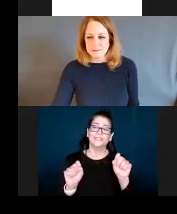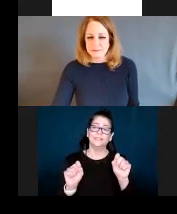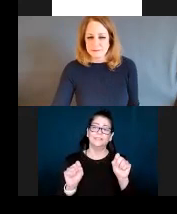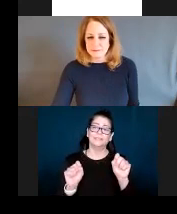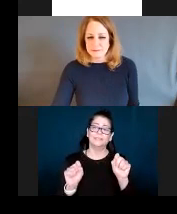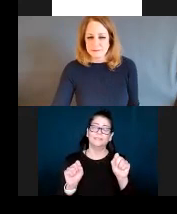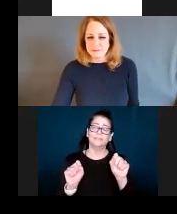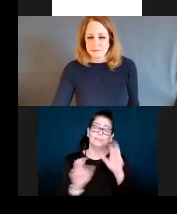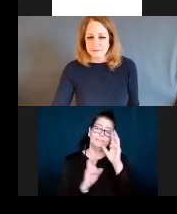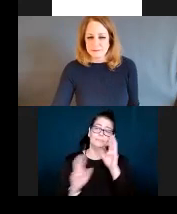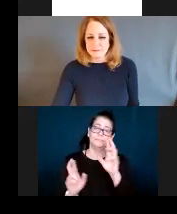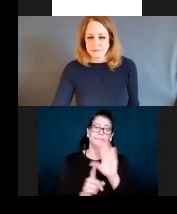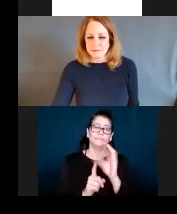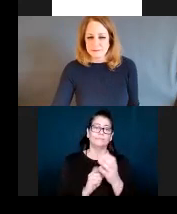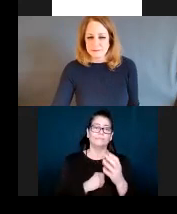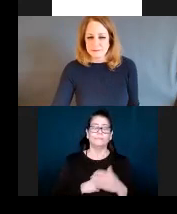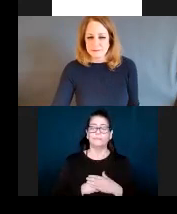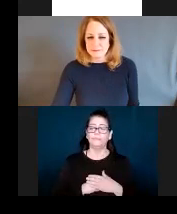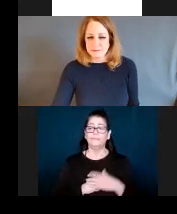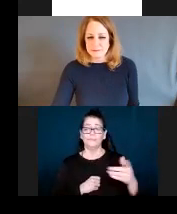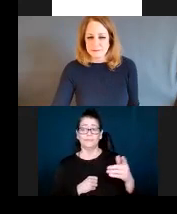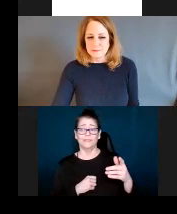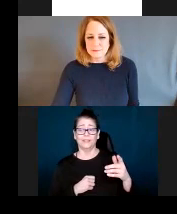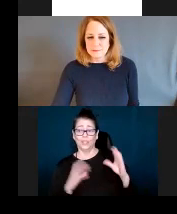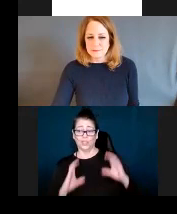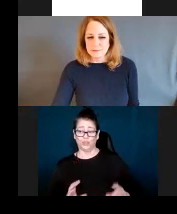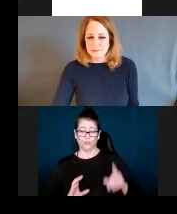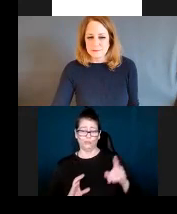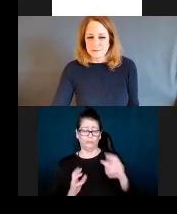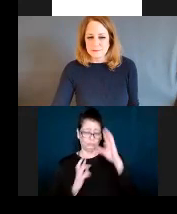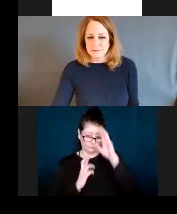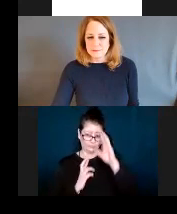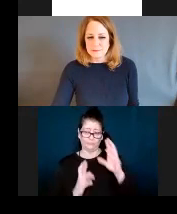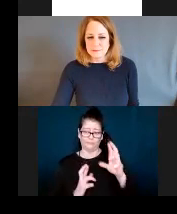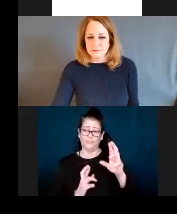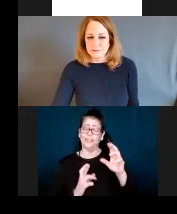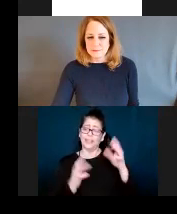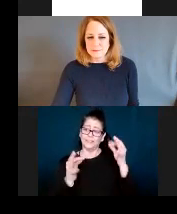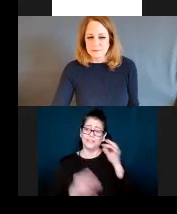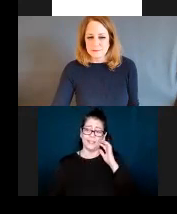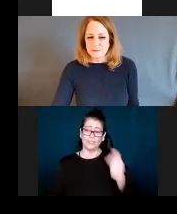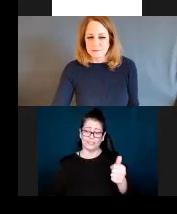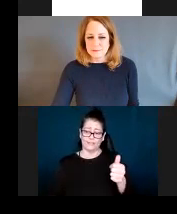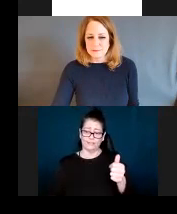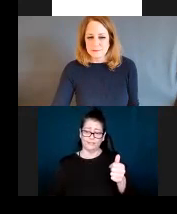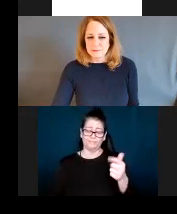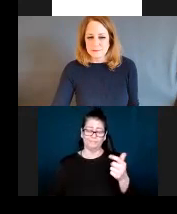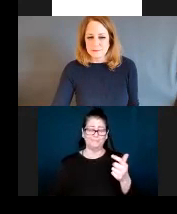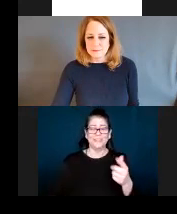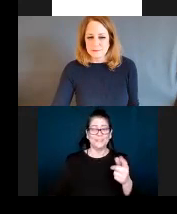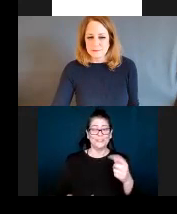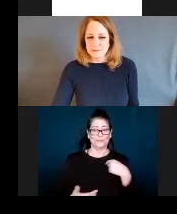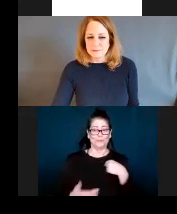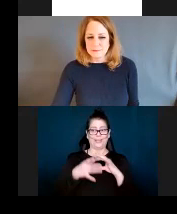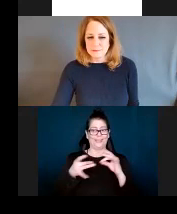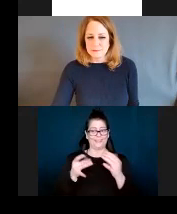client's strength, independence, and ability to make their own decisions. You will hear us say this a lot in the next 2 weeks. We,